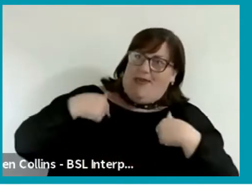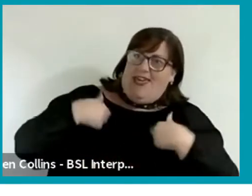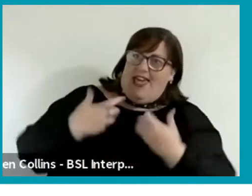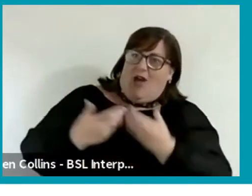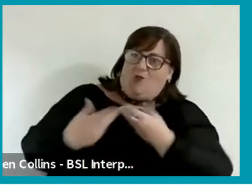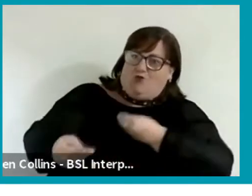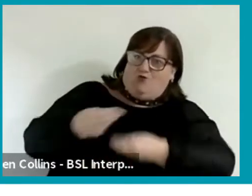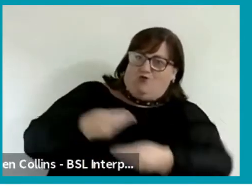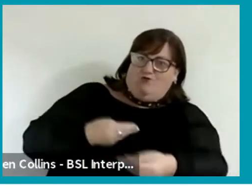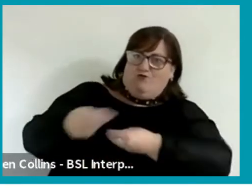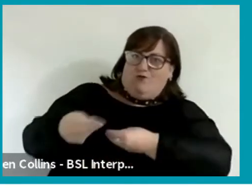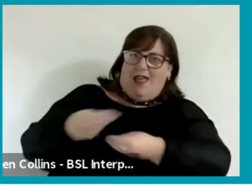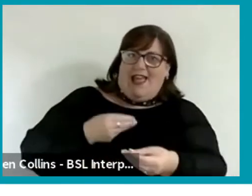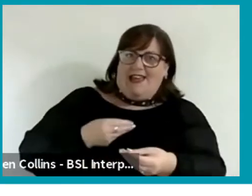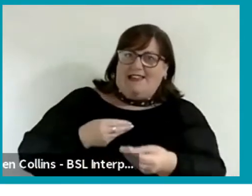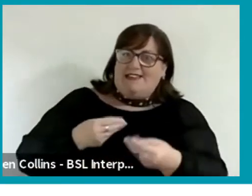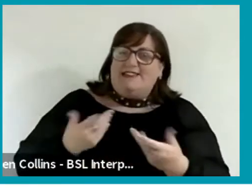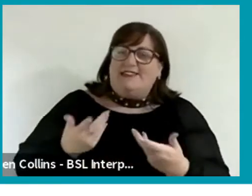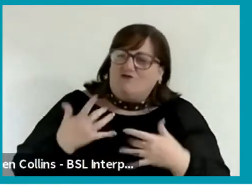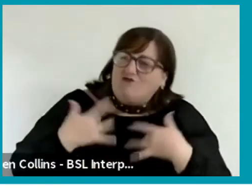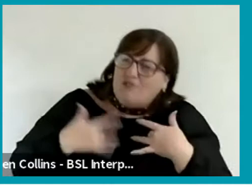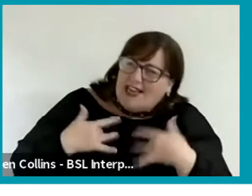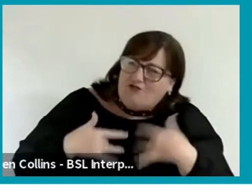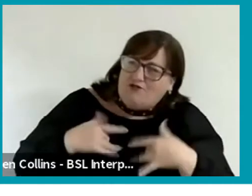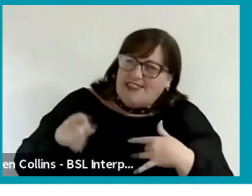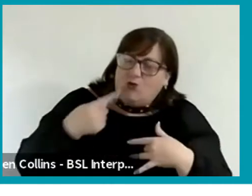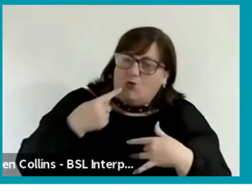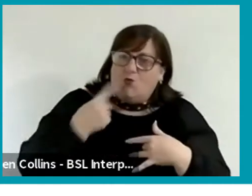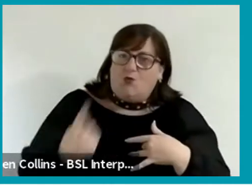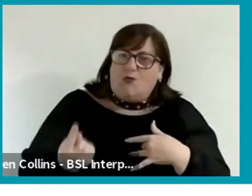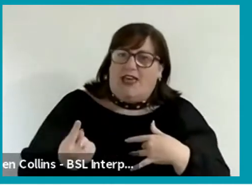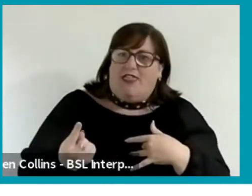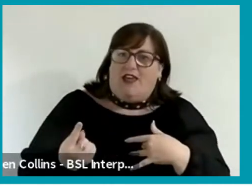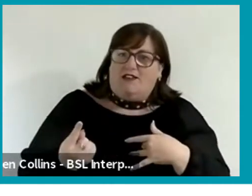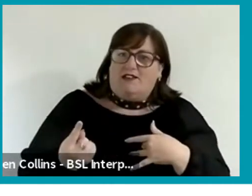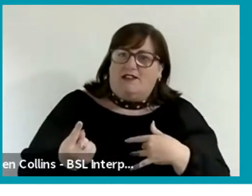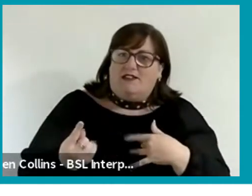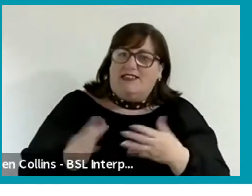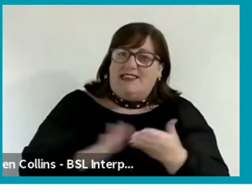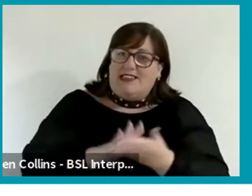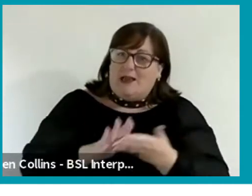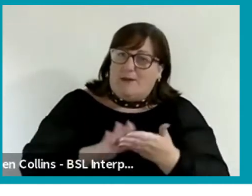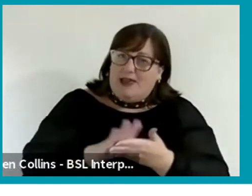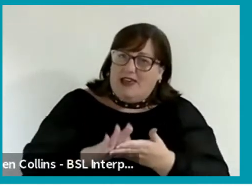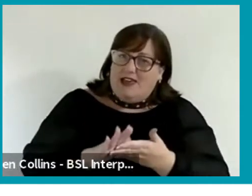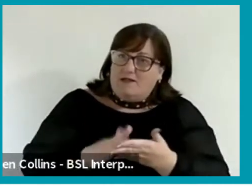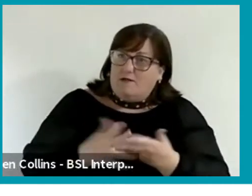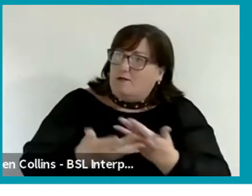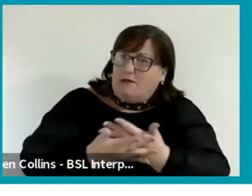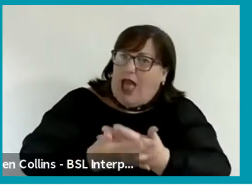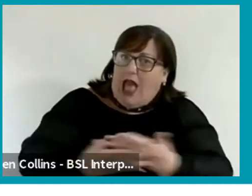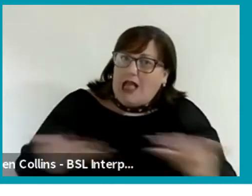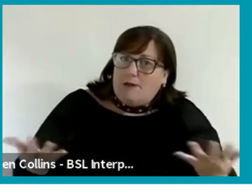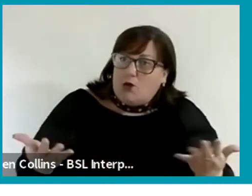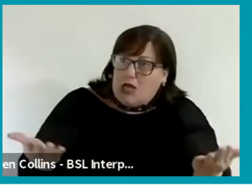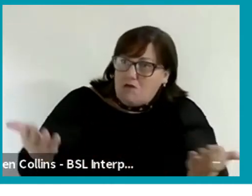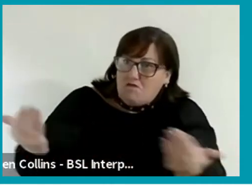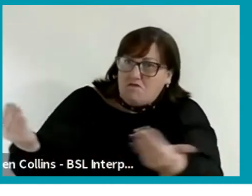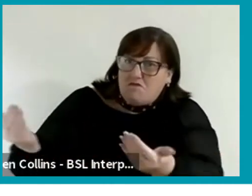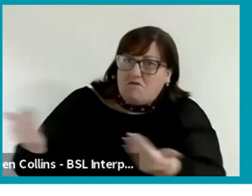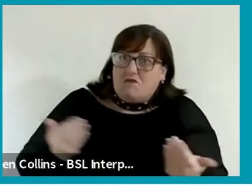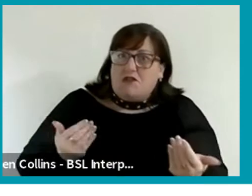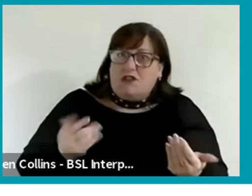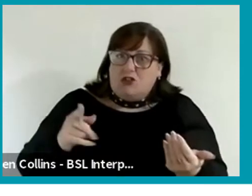So that's really interesting that you say that, because it suggests that the door is open really for anyone if you feel that you can give them the